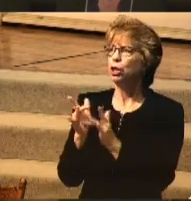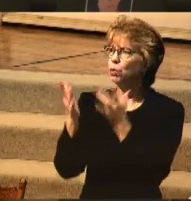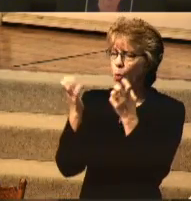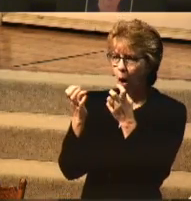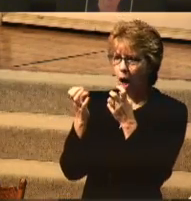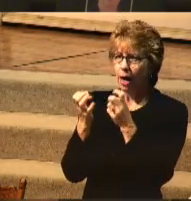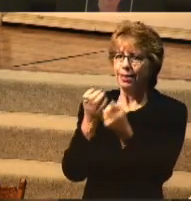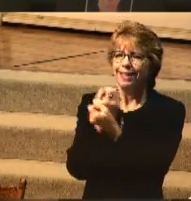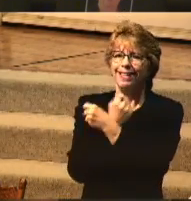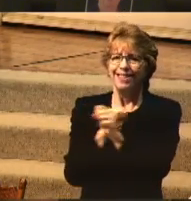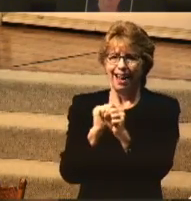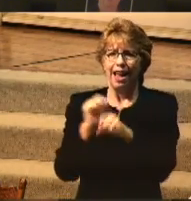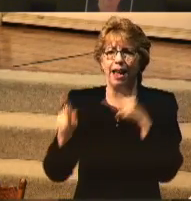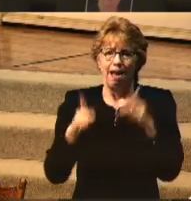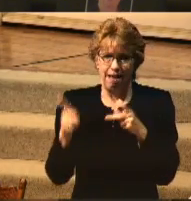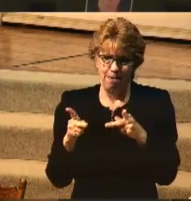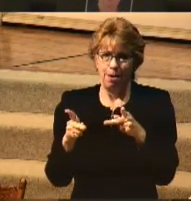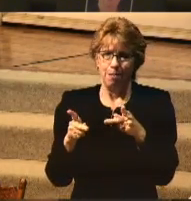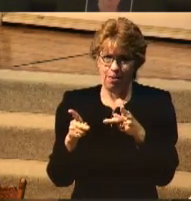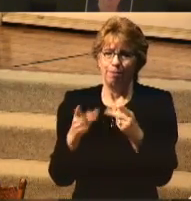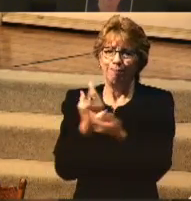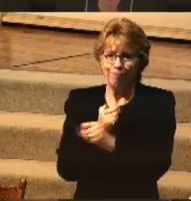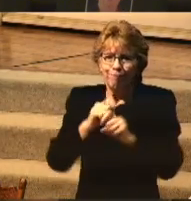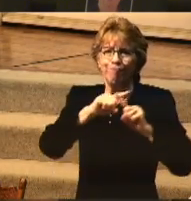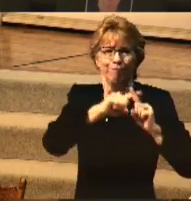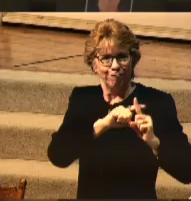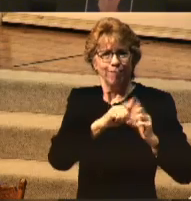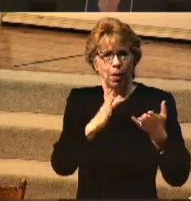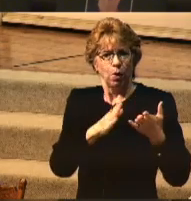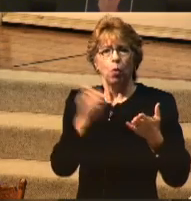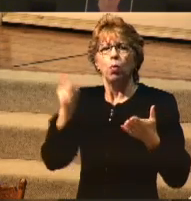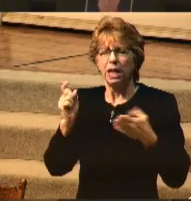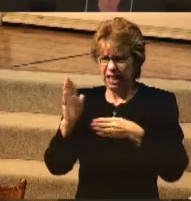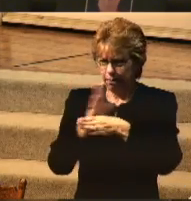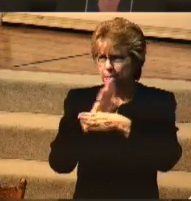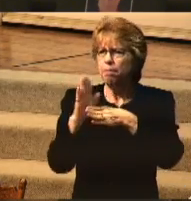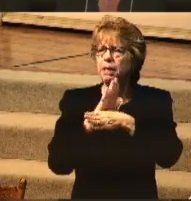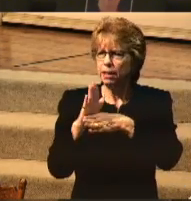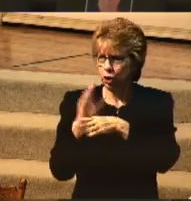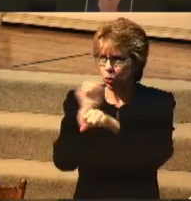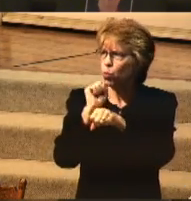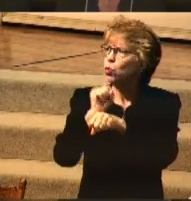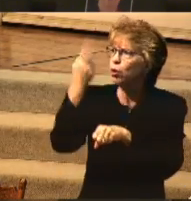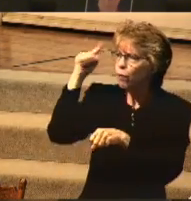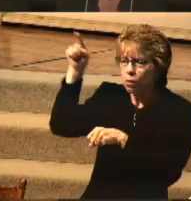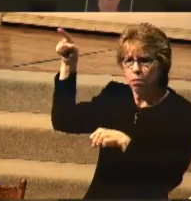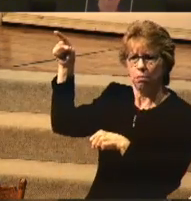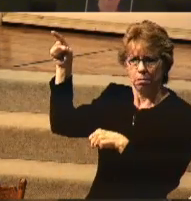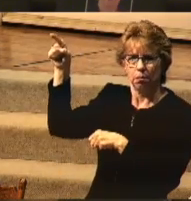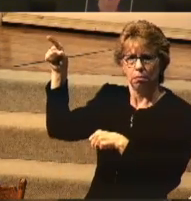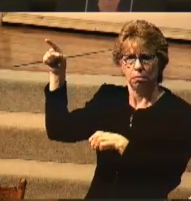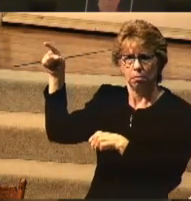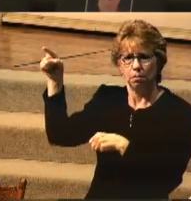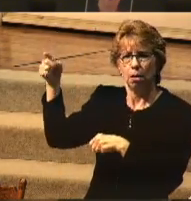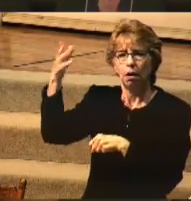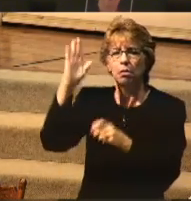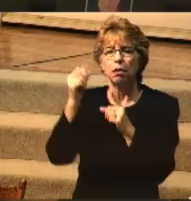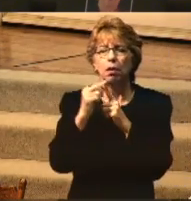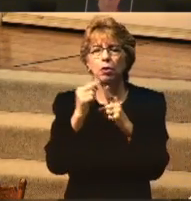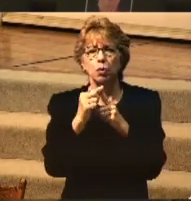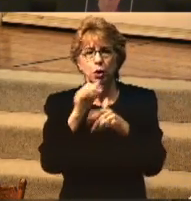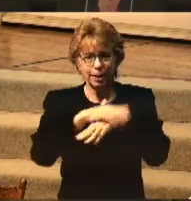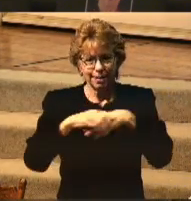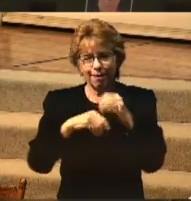them to Jesus Christ. So we need to be busy about his work, because the word of God is comforting.